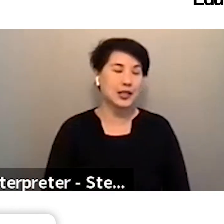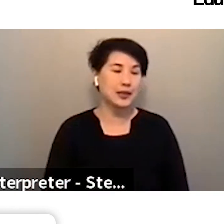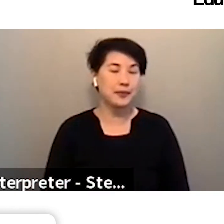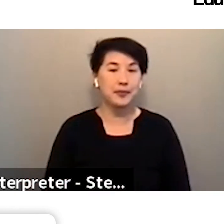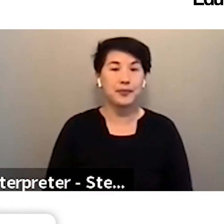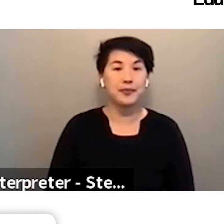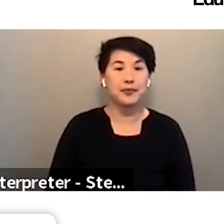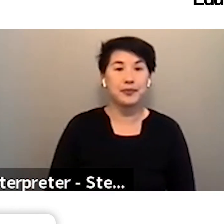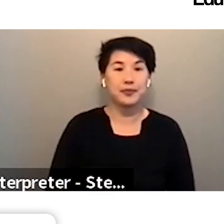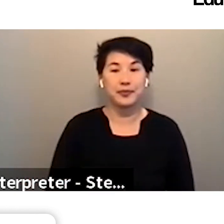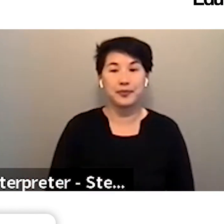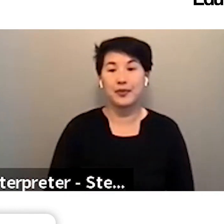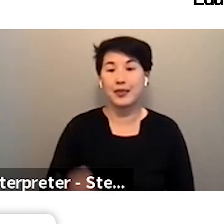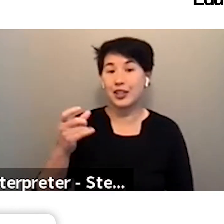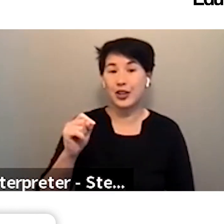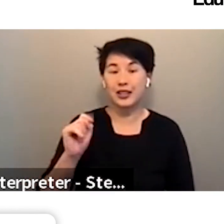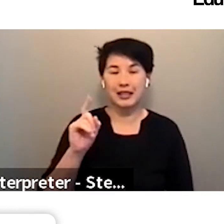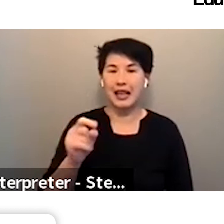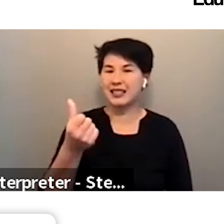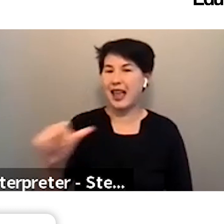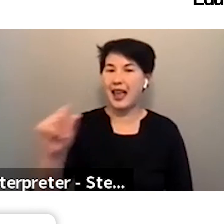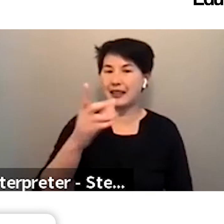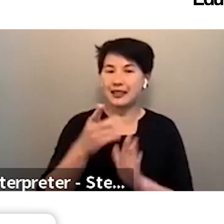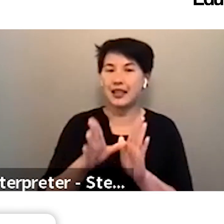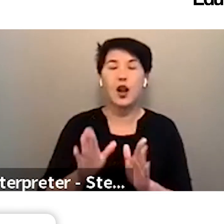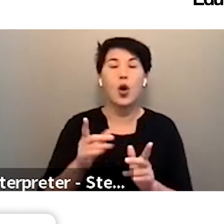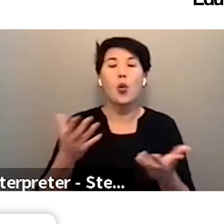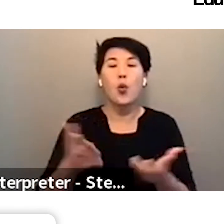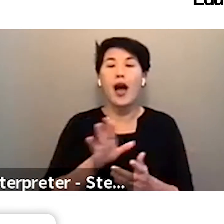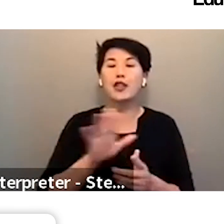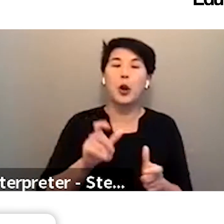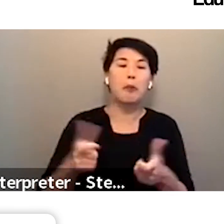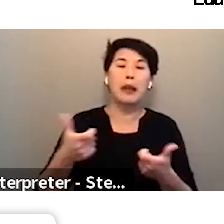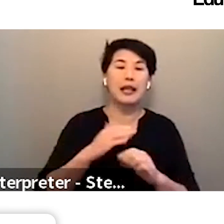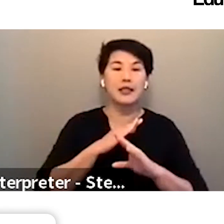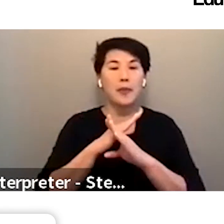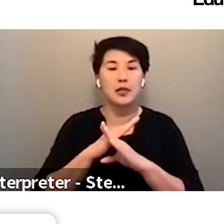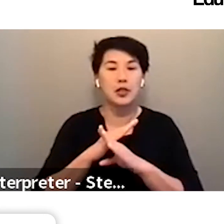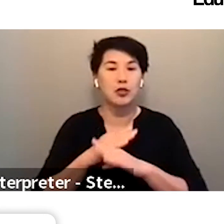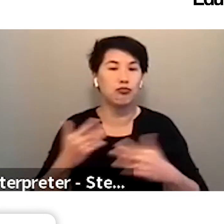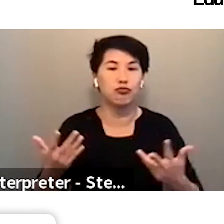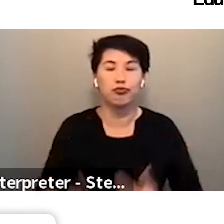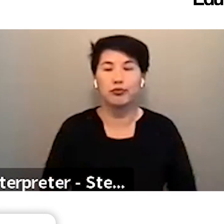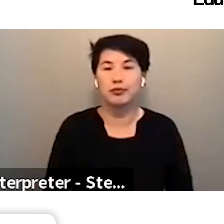Janet asks to any of the designer, what is or was your biggest obstacle?